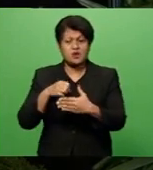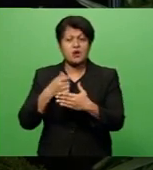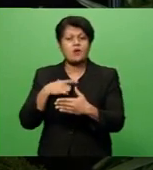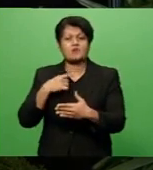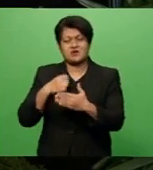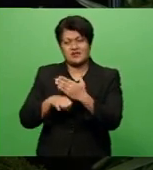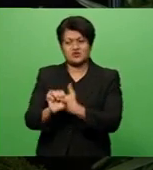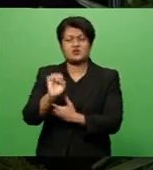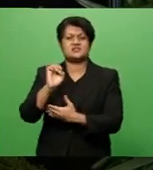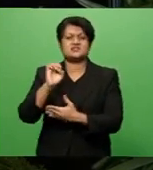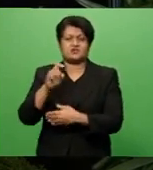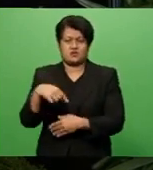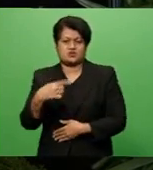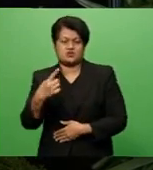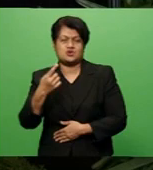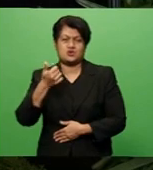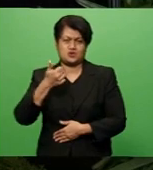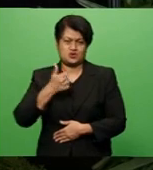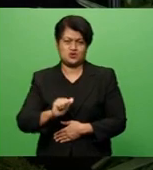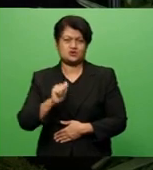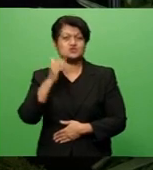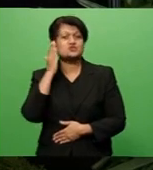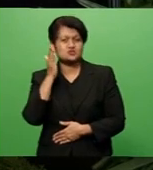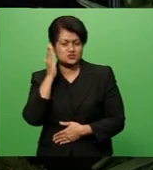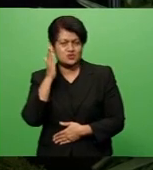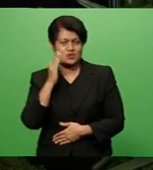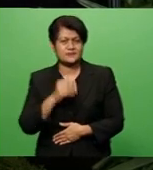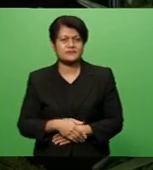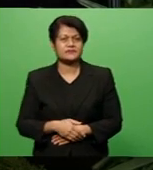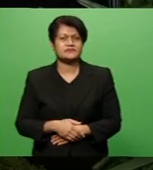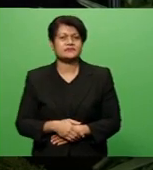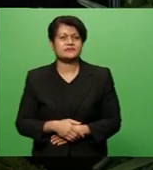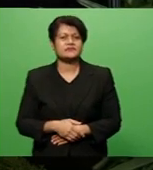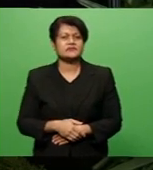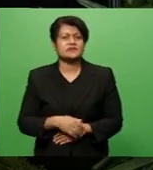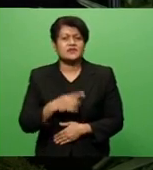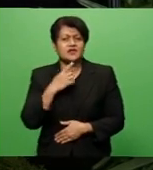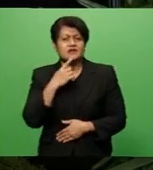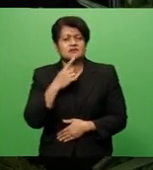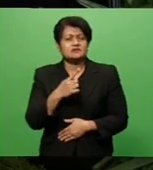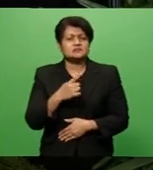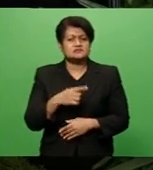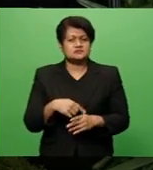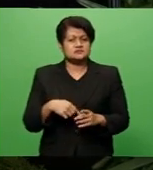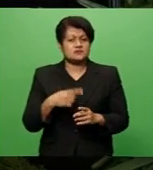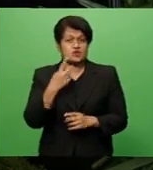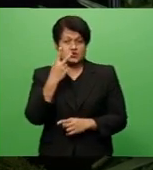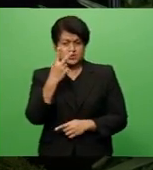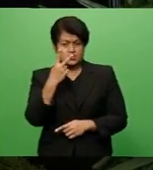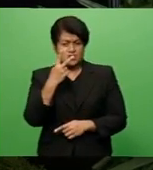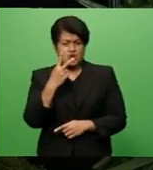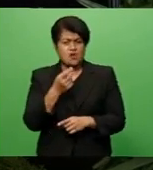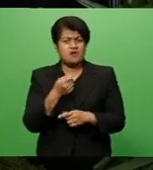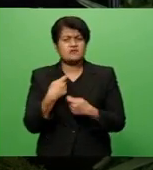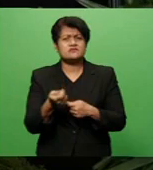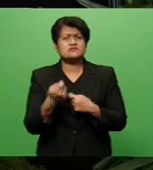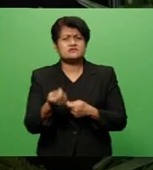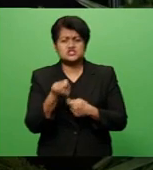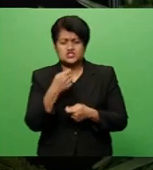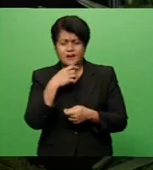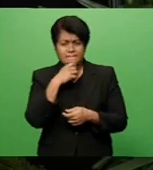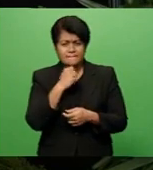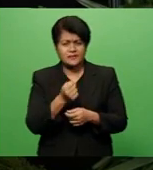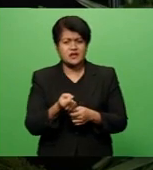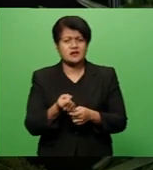active. Edwin, we also have some good news. Amidst all the devastation, 2 fishermen who went out fishing